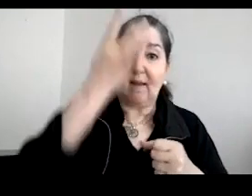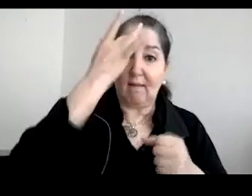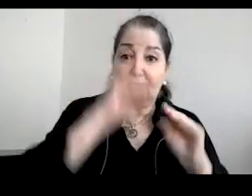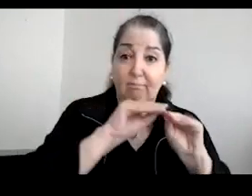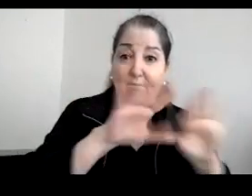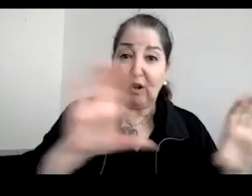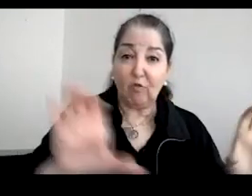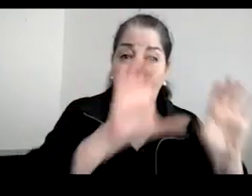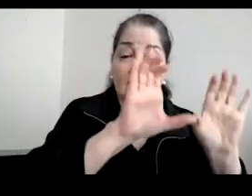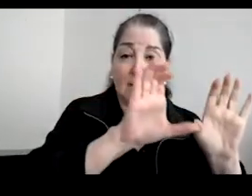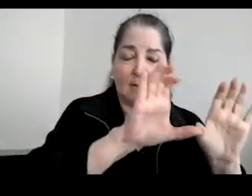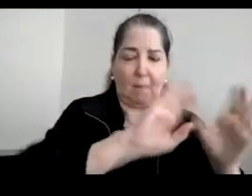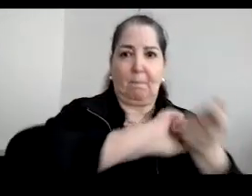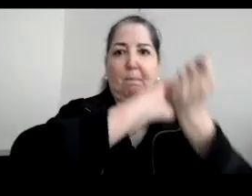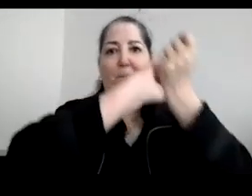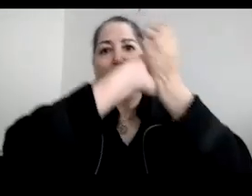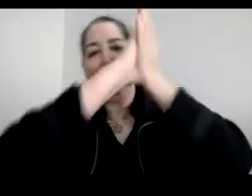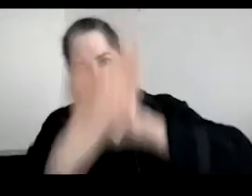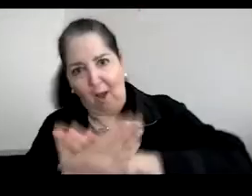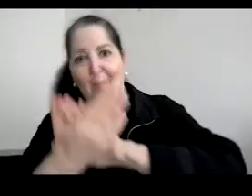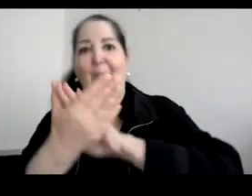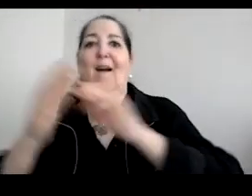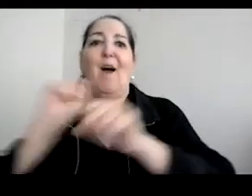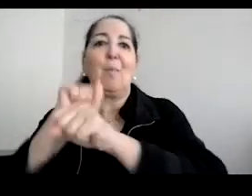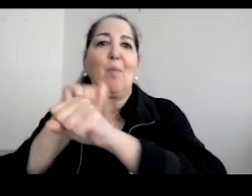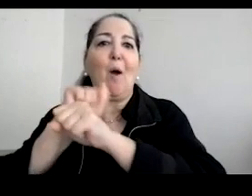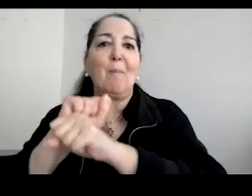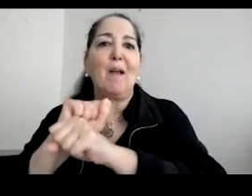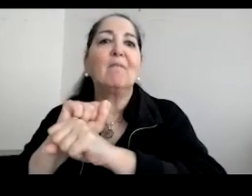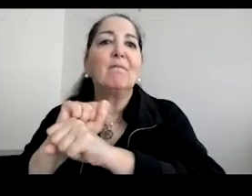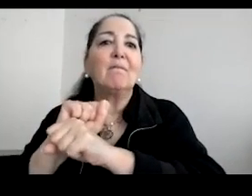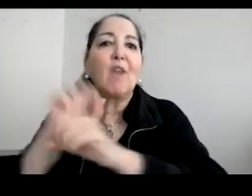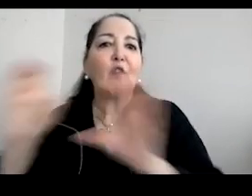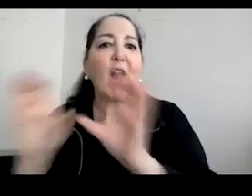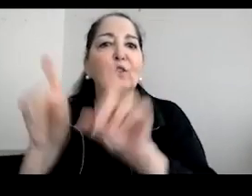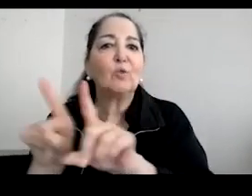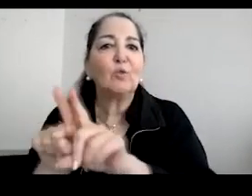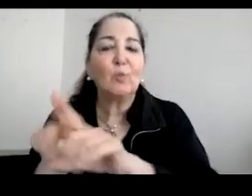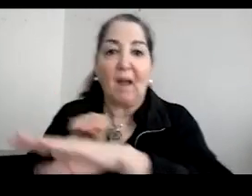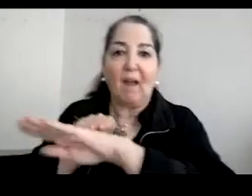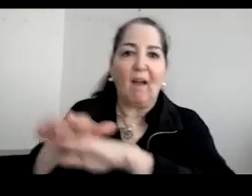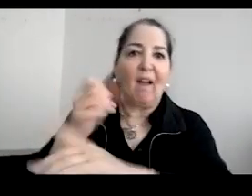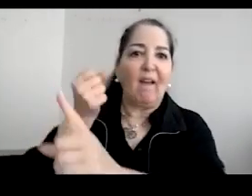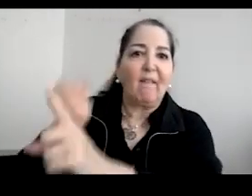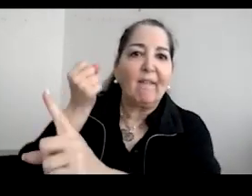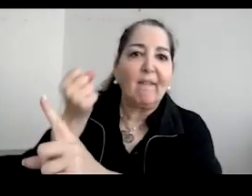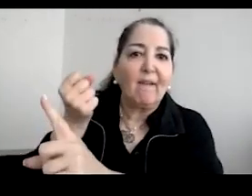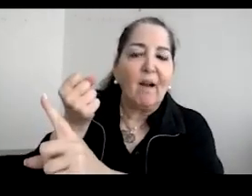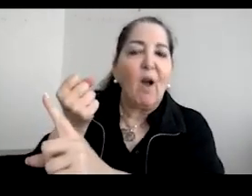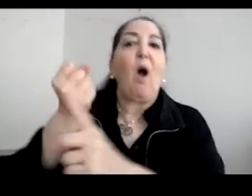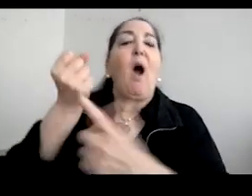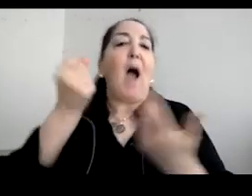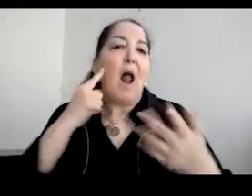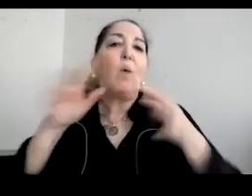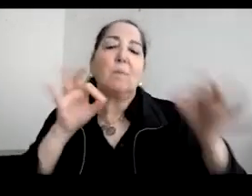labor market and why we think it's impacted workers in the way that it has. And then move